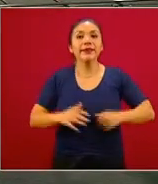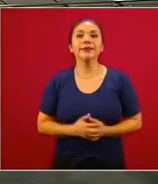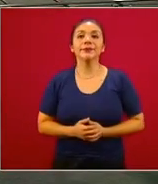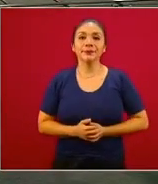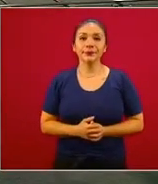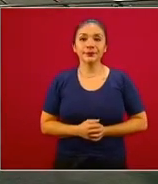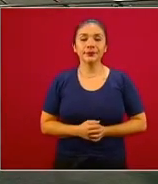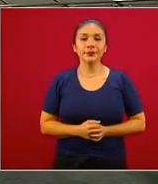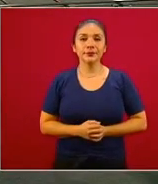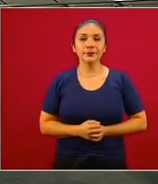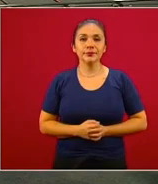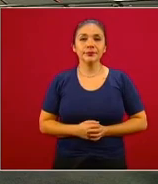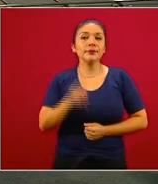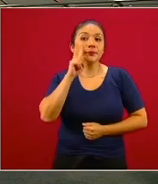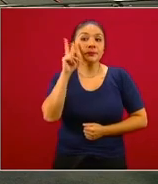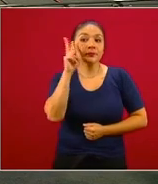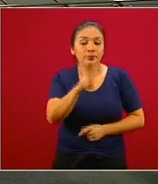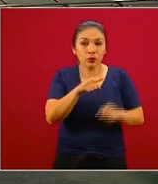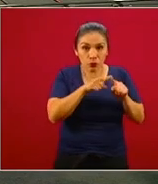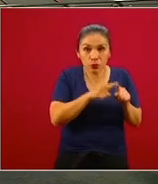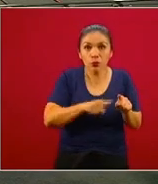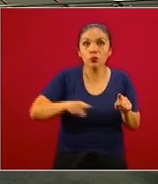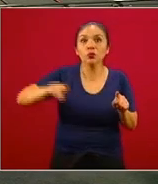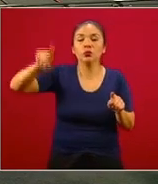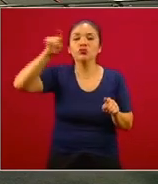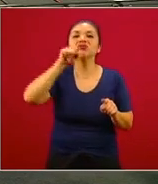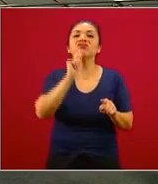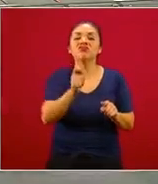red bars.